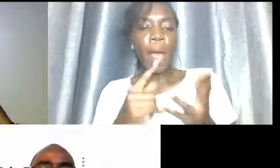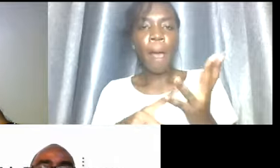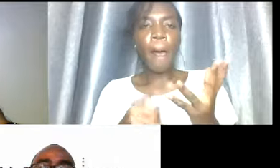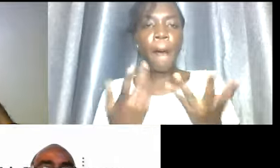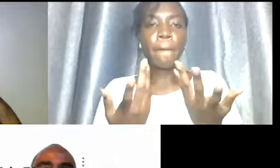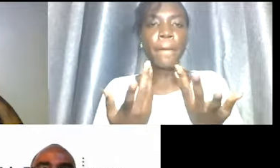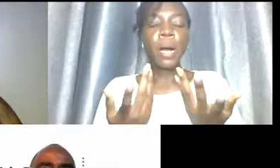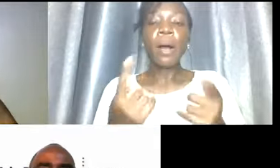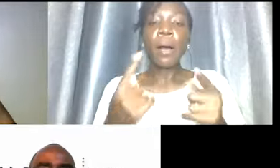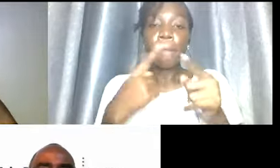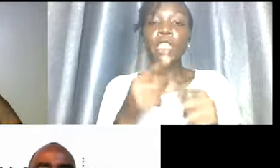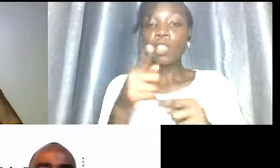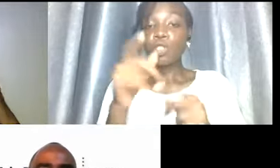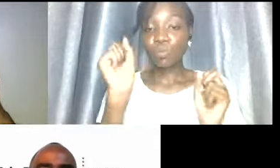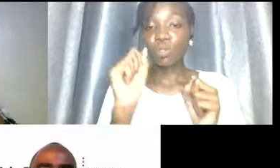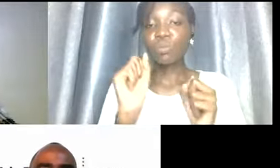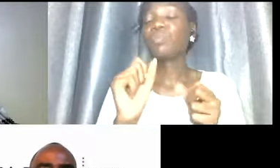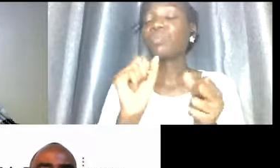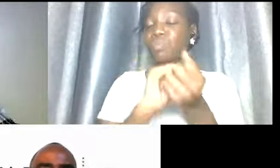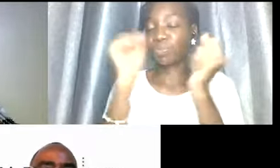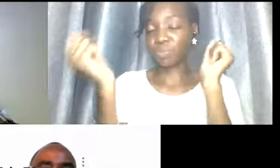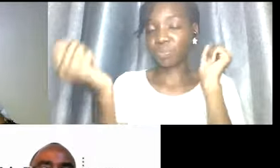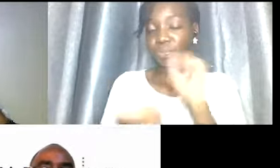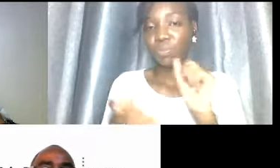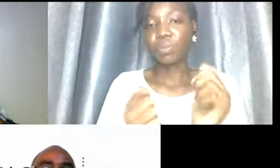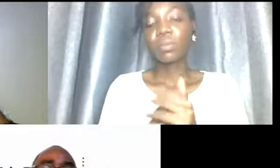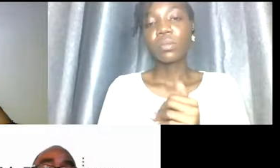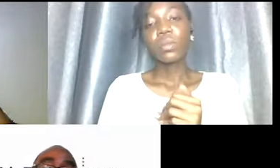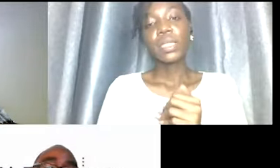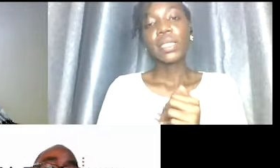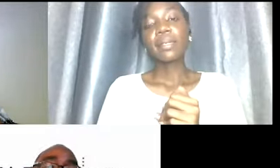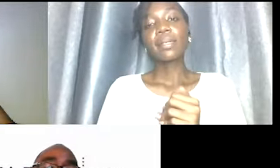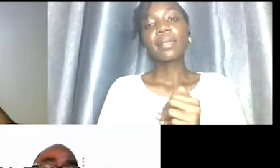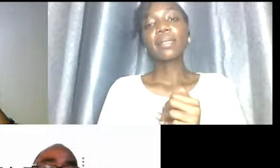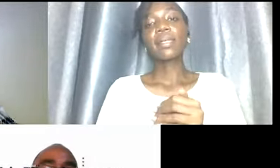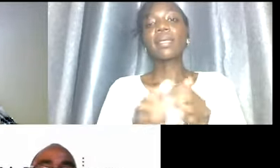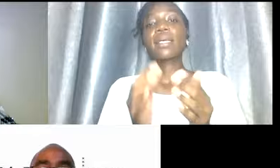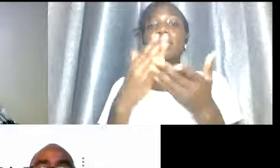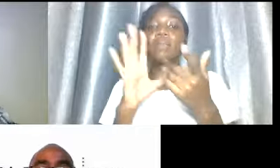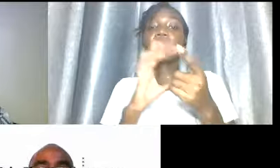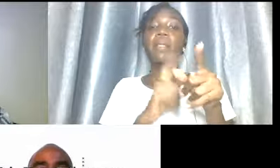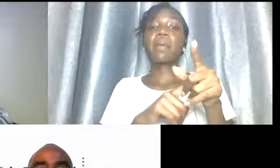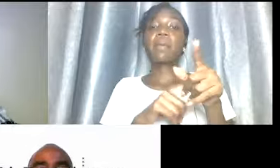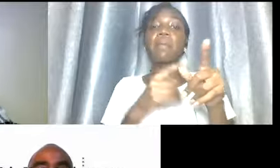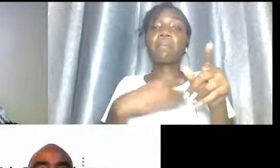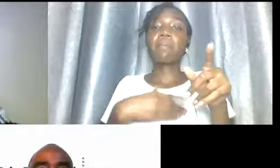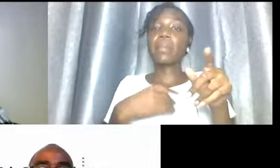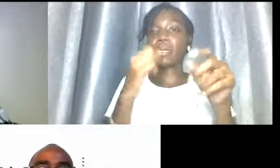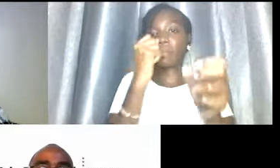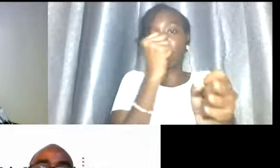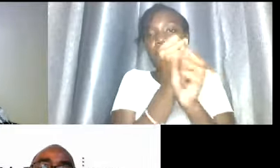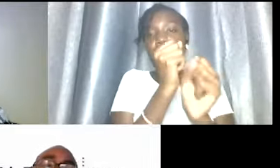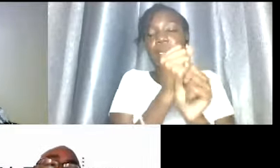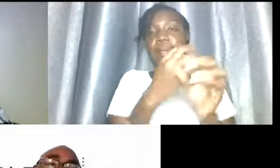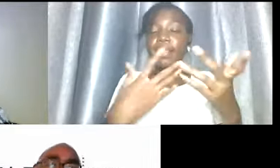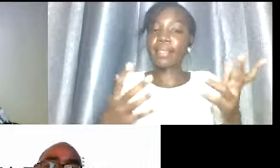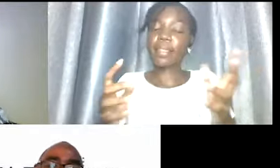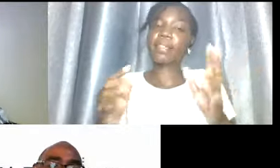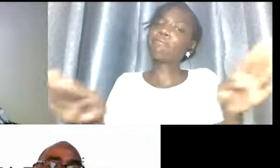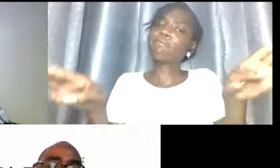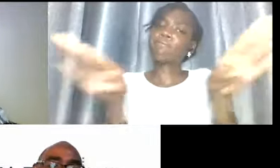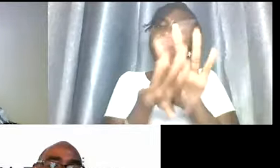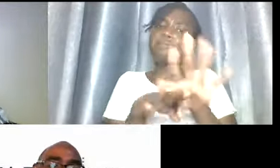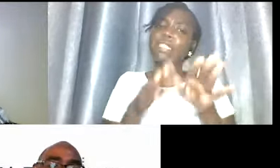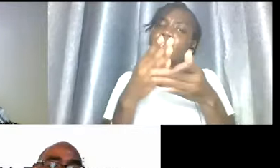But you can always rebound. And sometimes it might only mean shutting down for a period of time and then getting